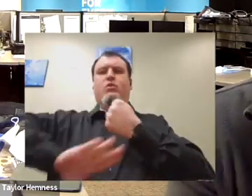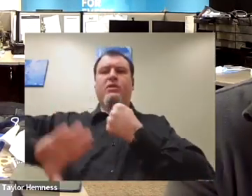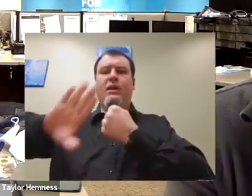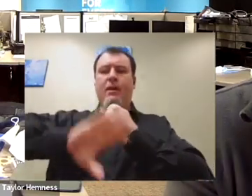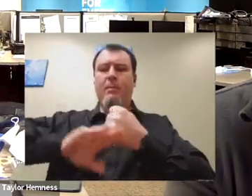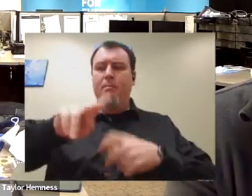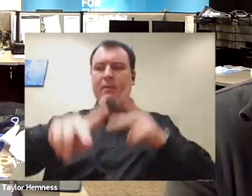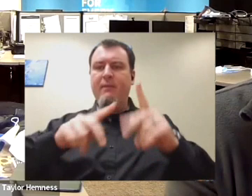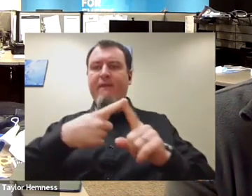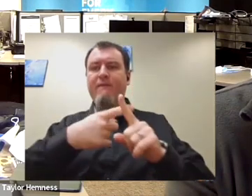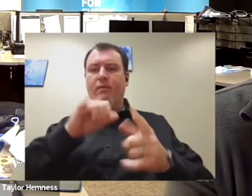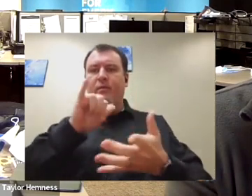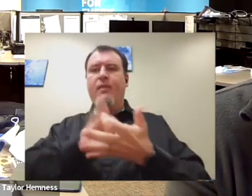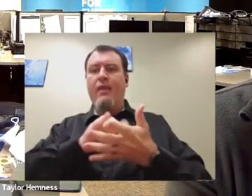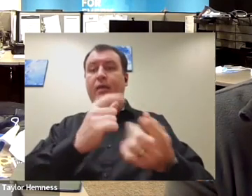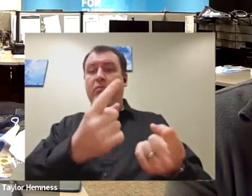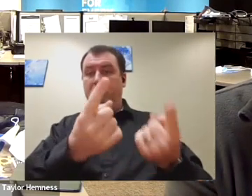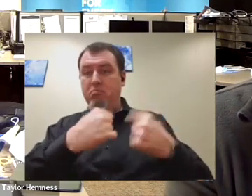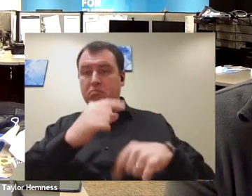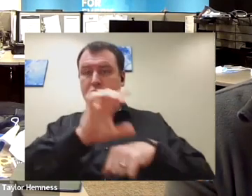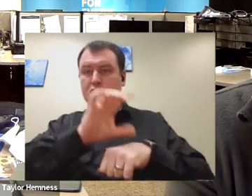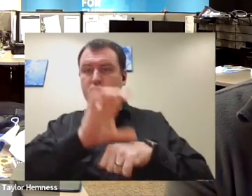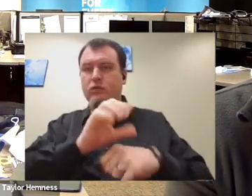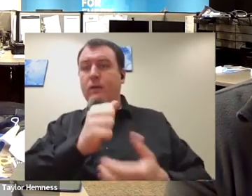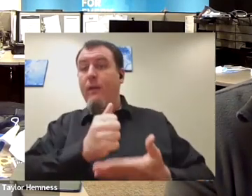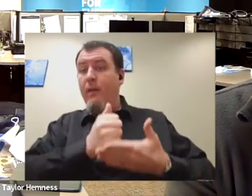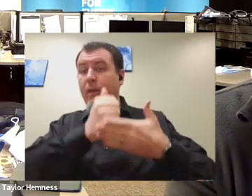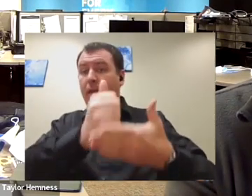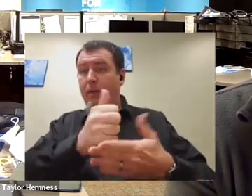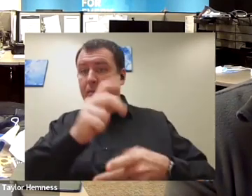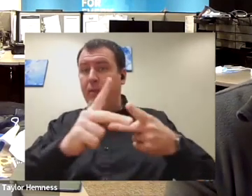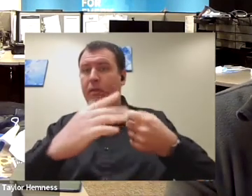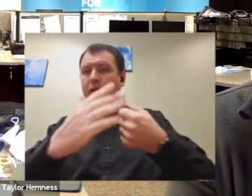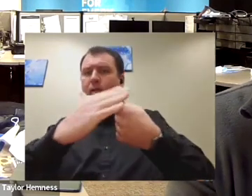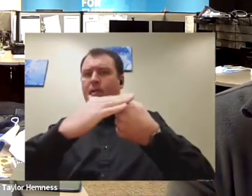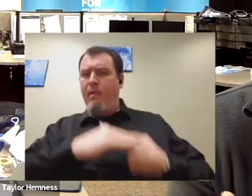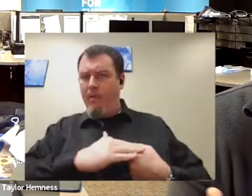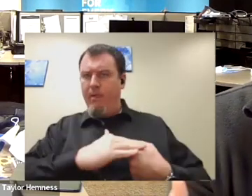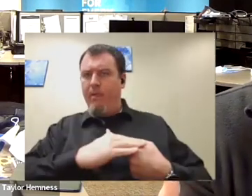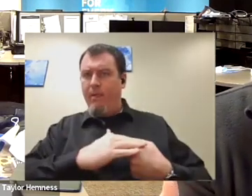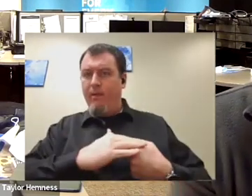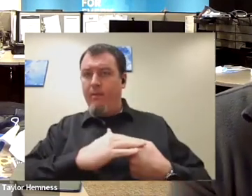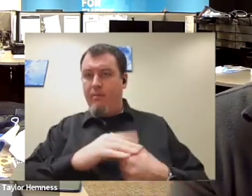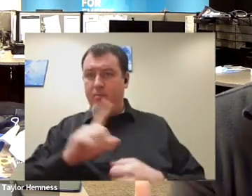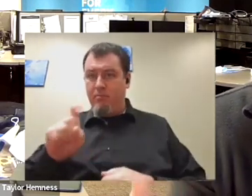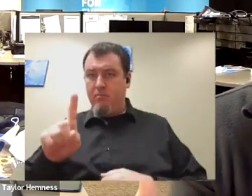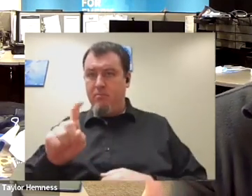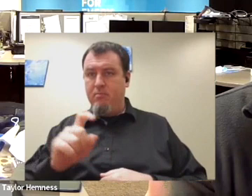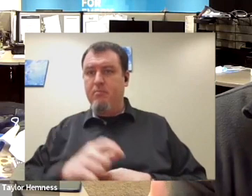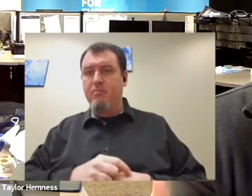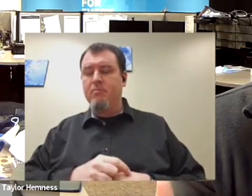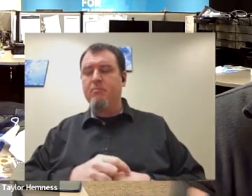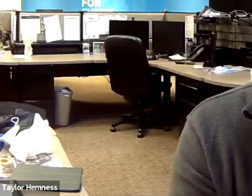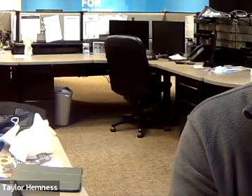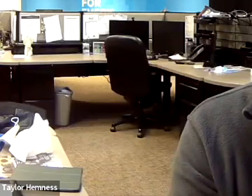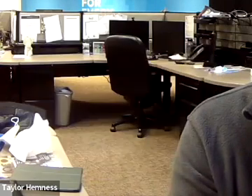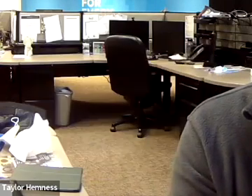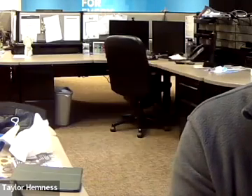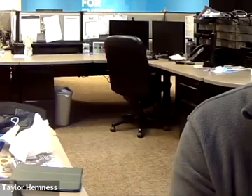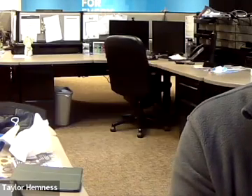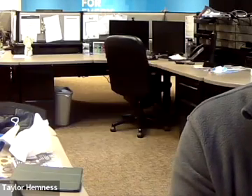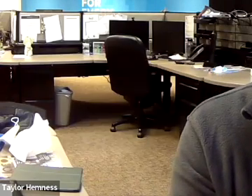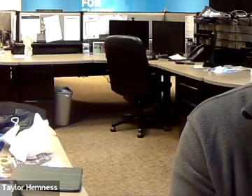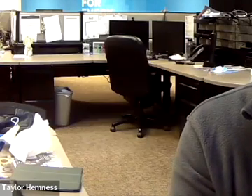Do you feel that amongst your congregation as far as a need for